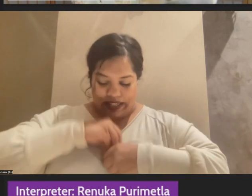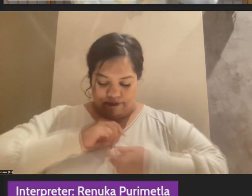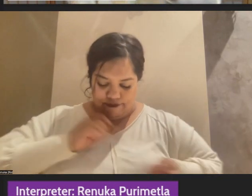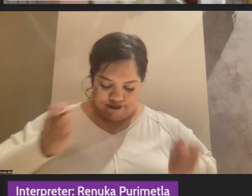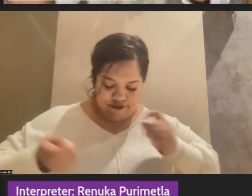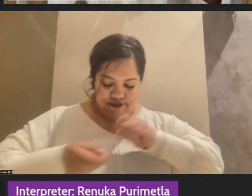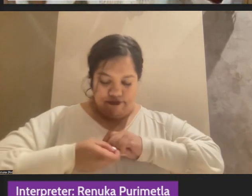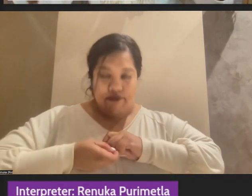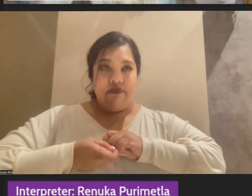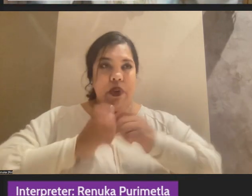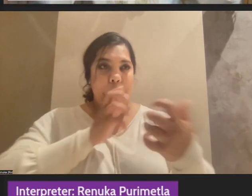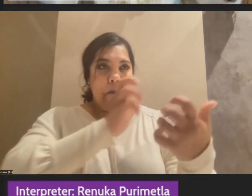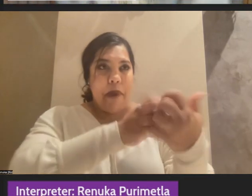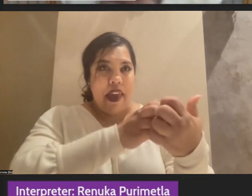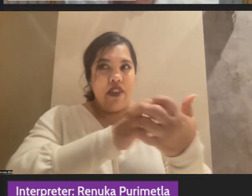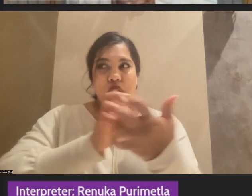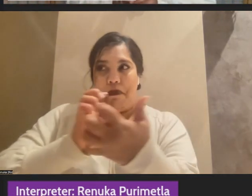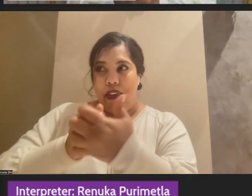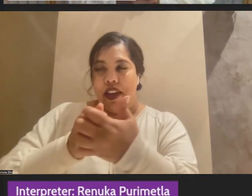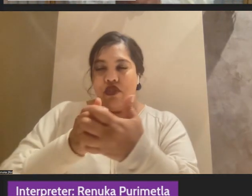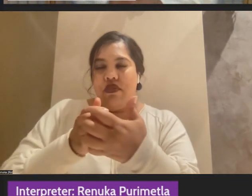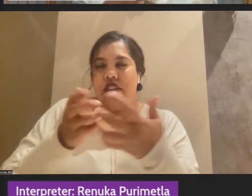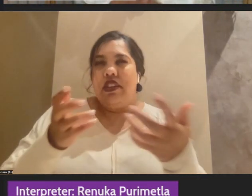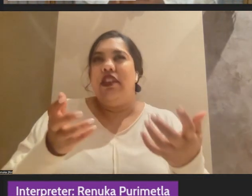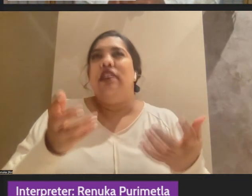So for the sake of conversation, let's think about,